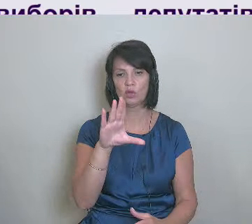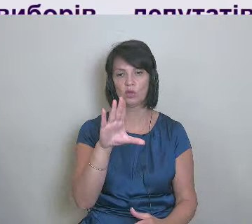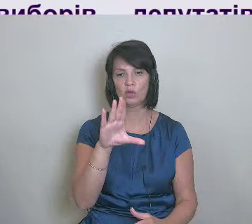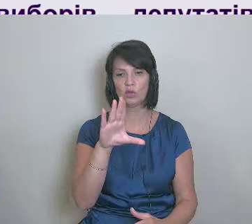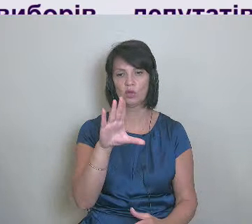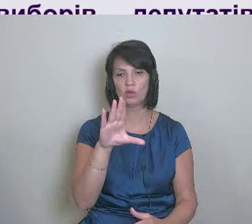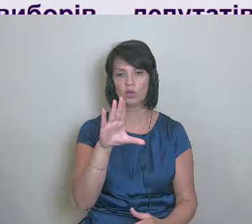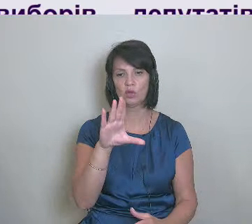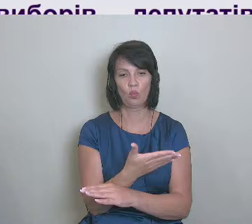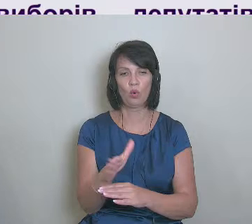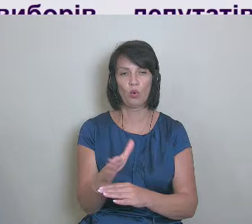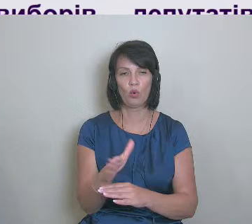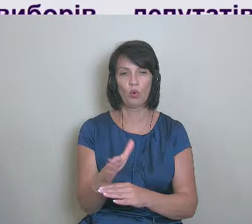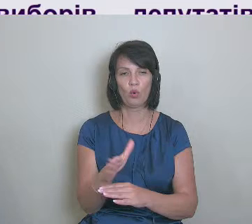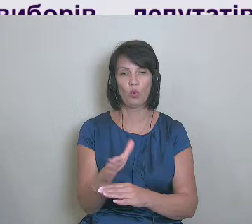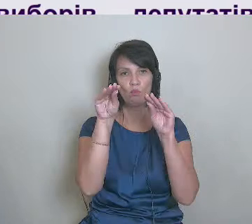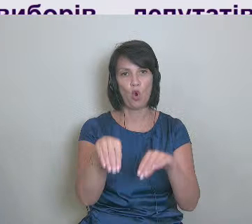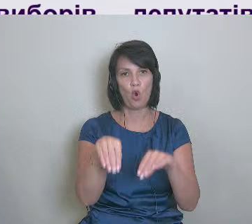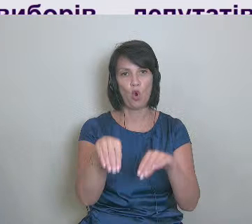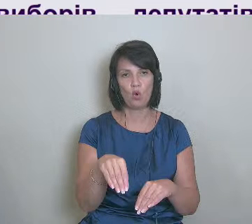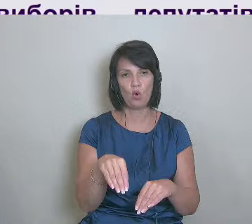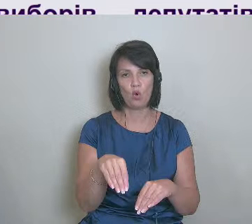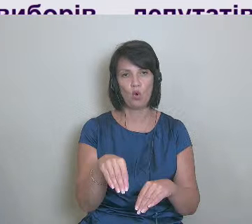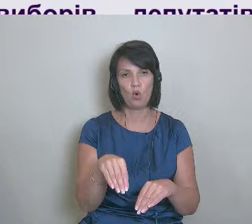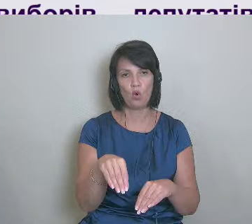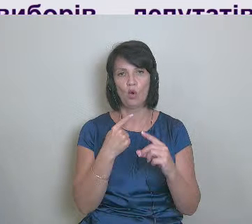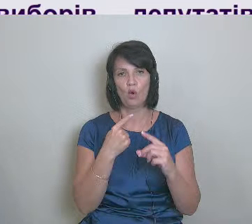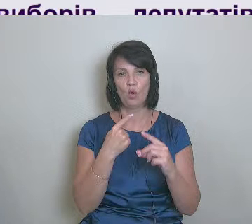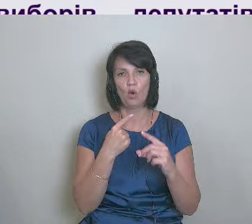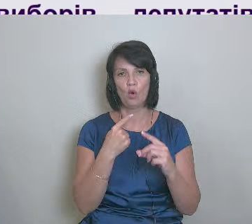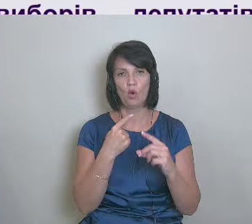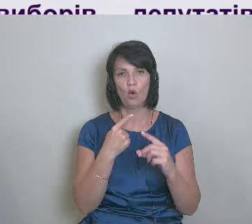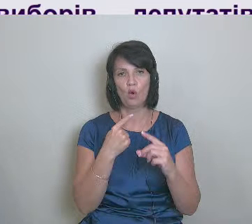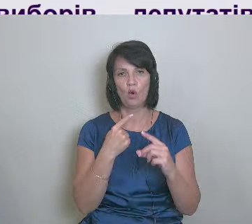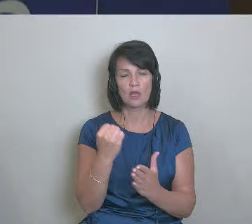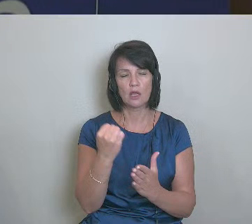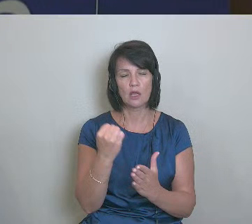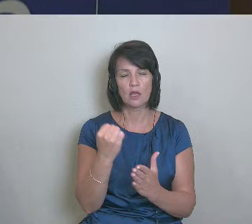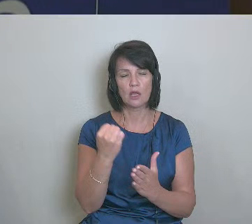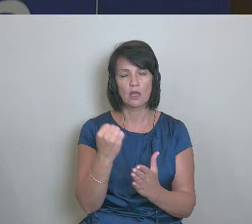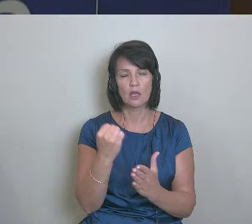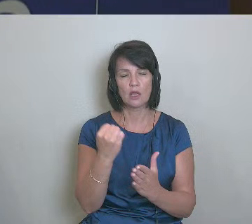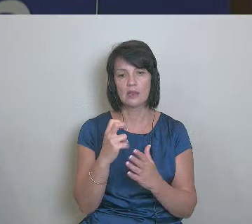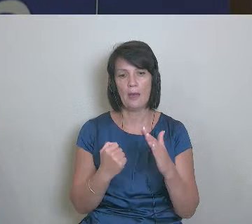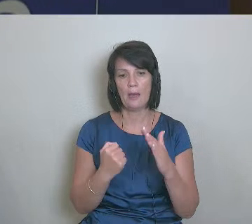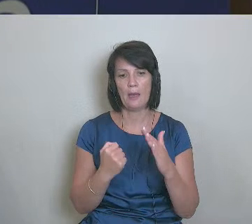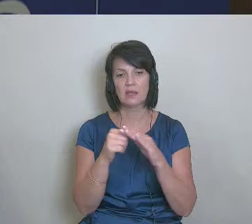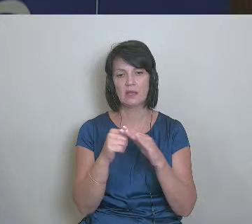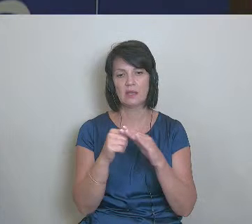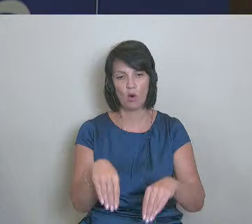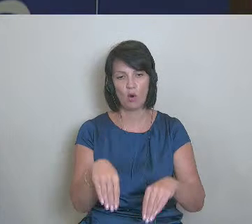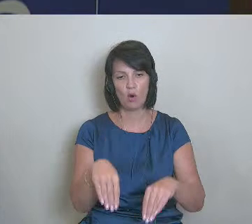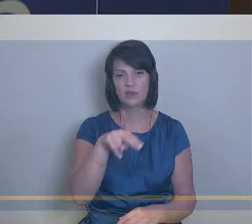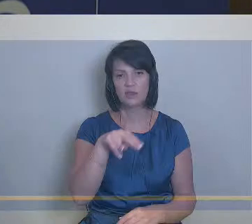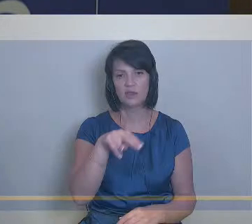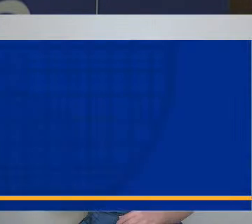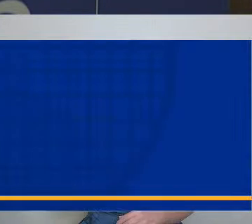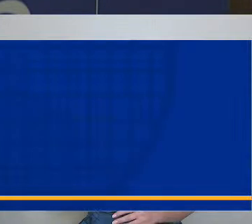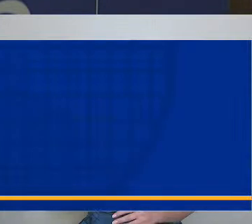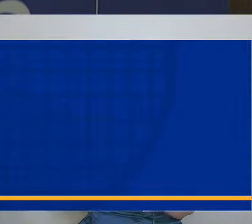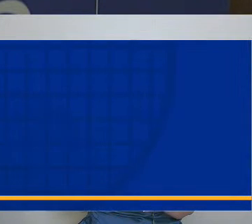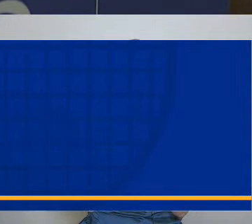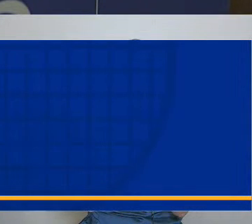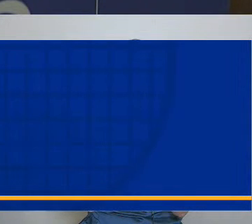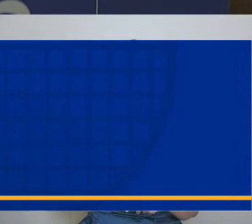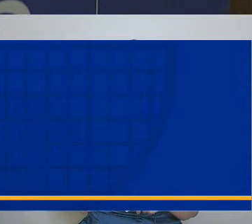TCs and in the cities without the rayon divisions, the protocols on the results of voting are being established on the basis on the